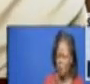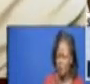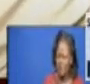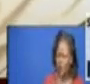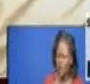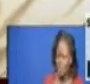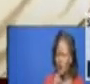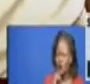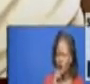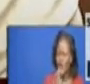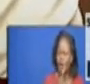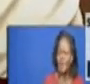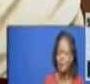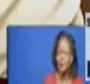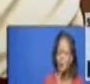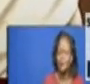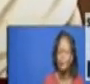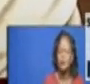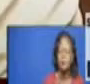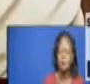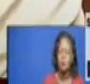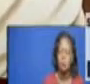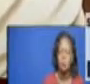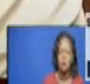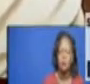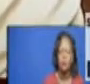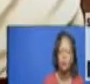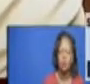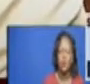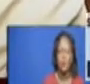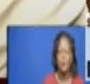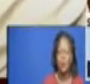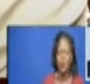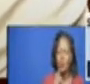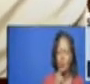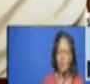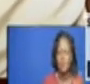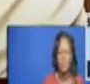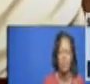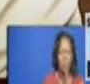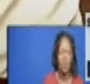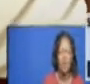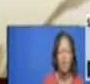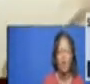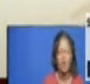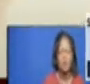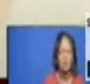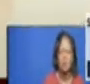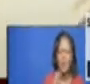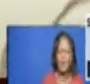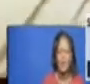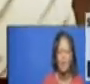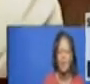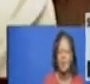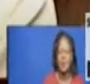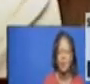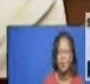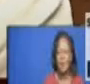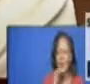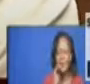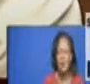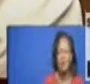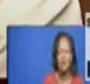2014, when I was joined by my daughter, who is a lawyer, as a partner, and I believe she's in this